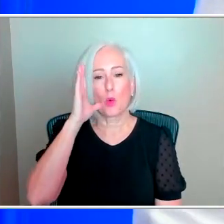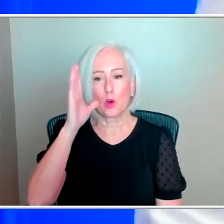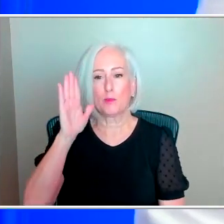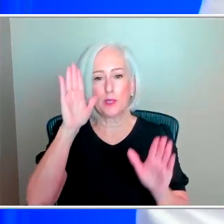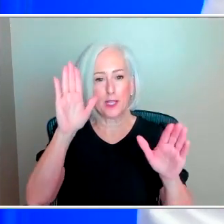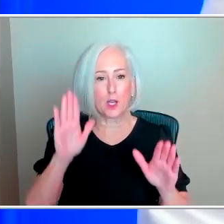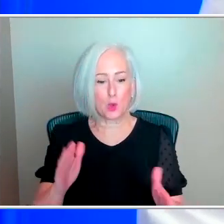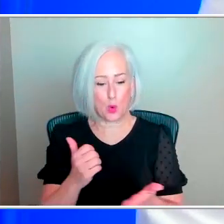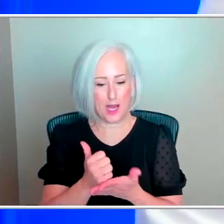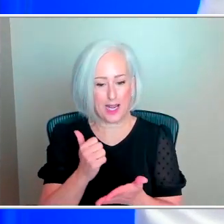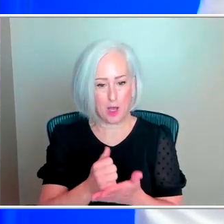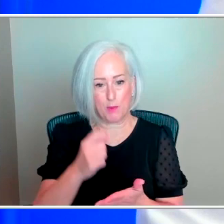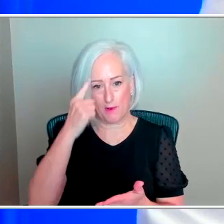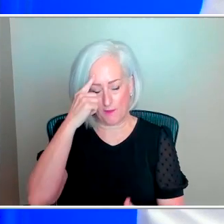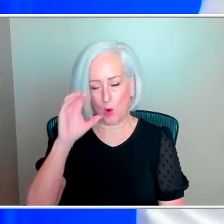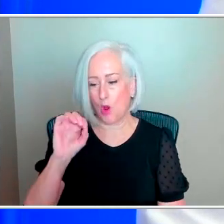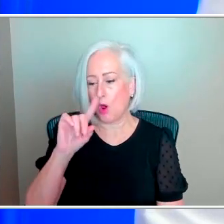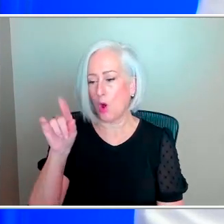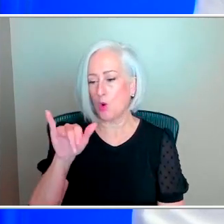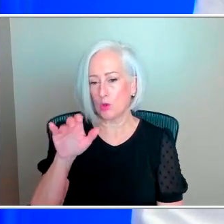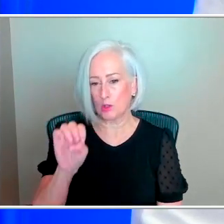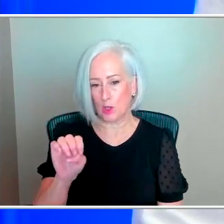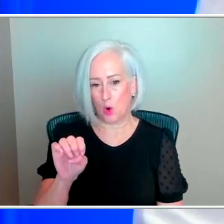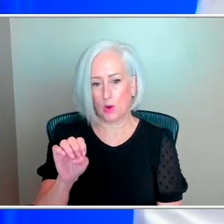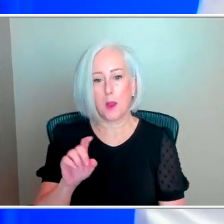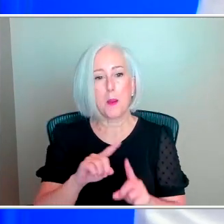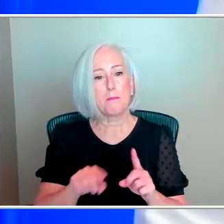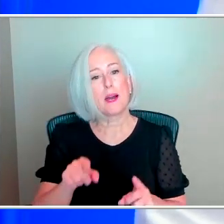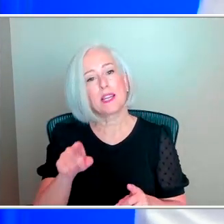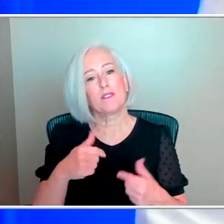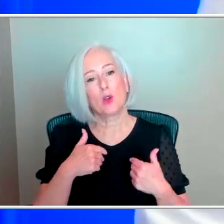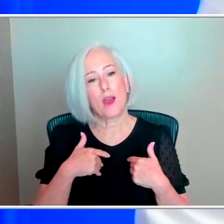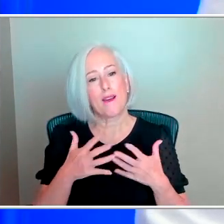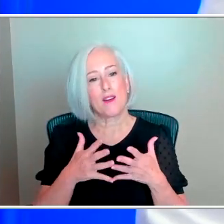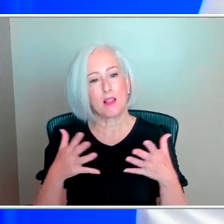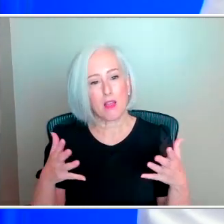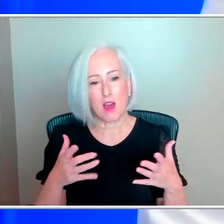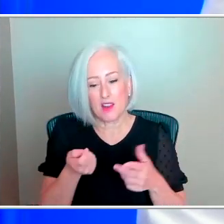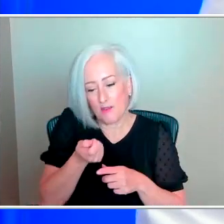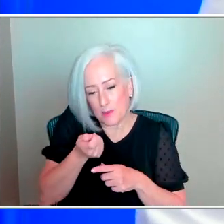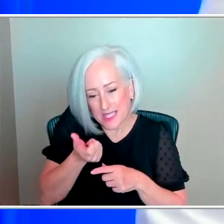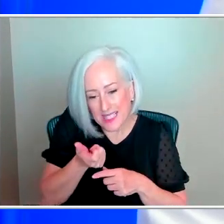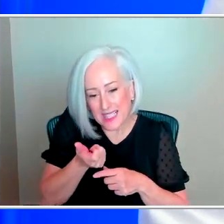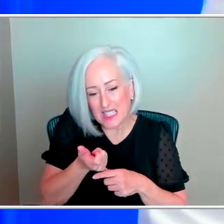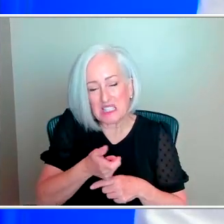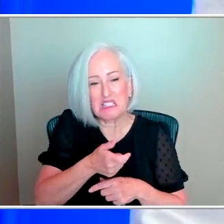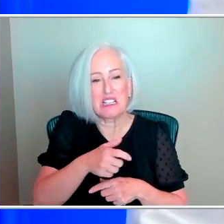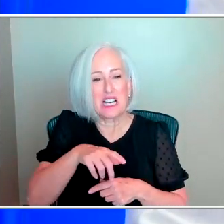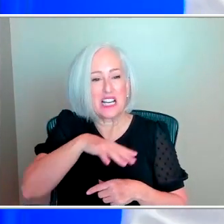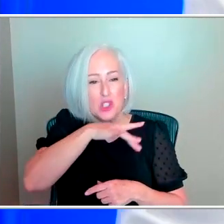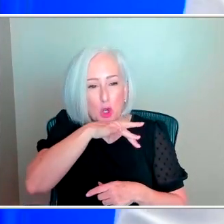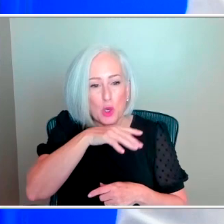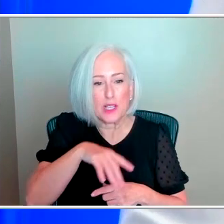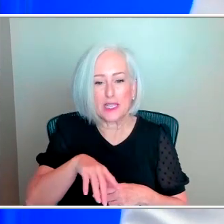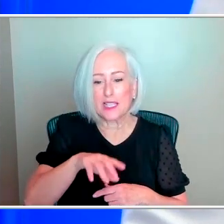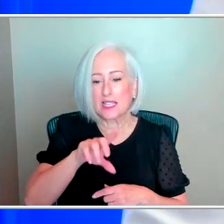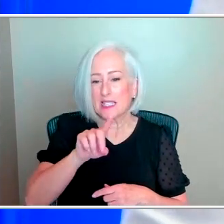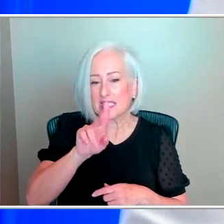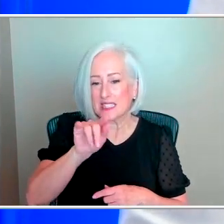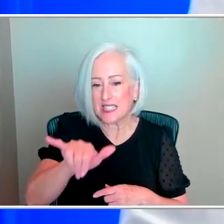help with ozone. But if you had a lot of particulate and you're wearing a dusty job, or you're working,